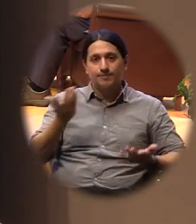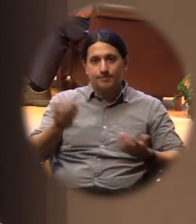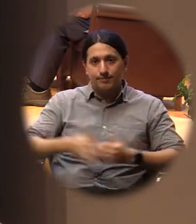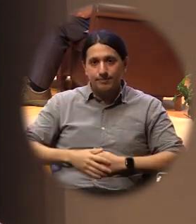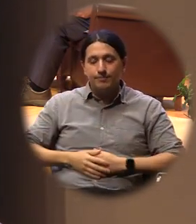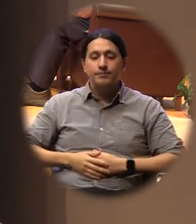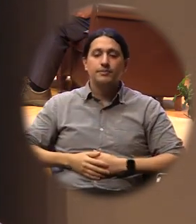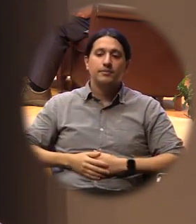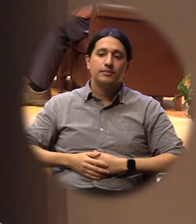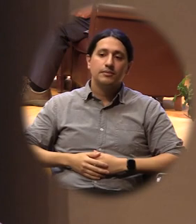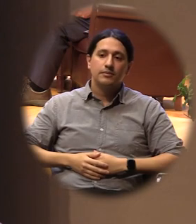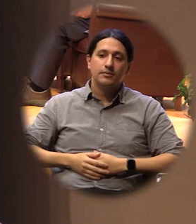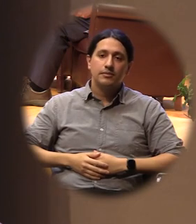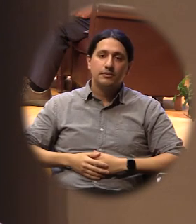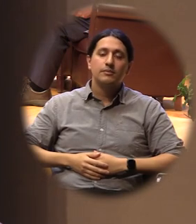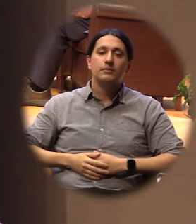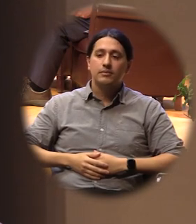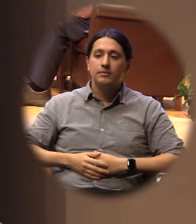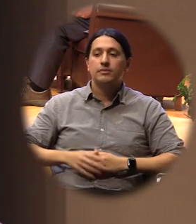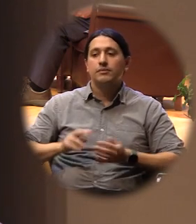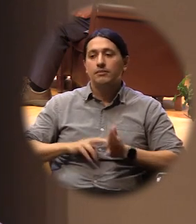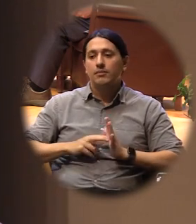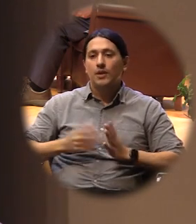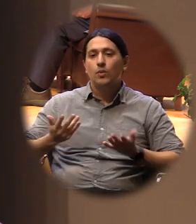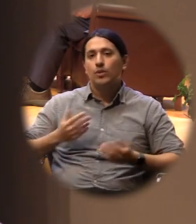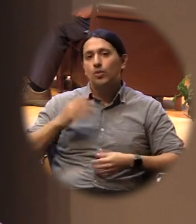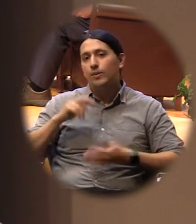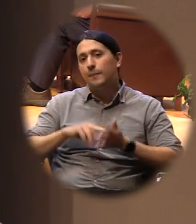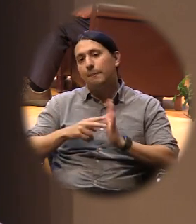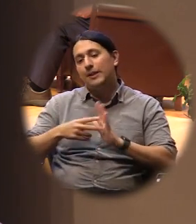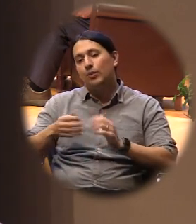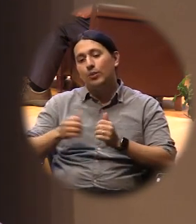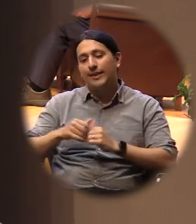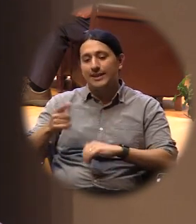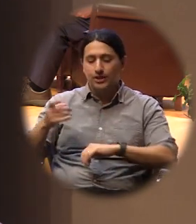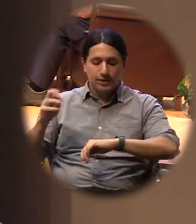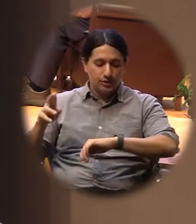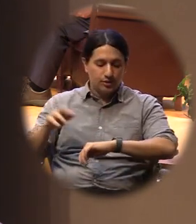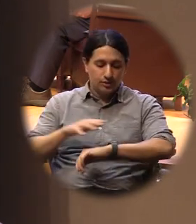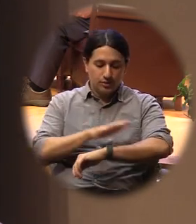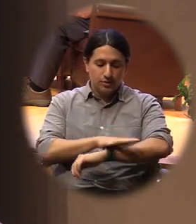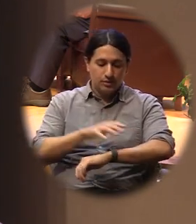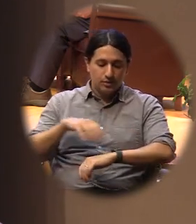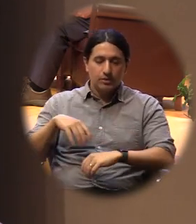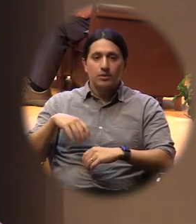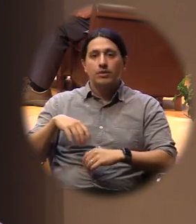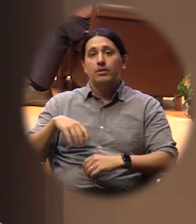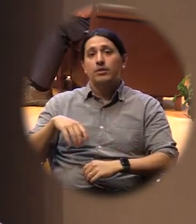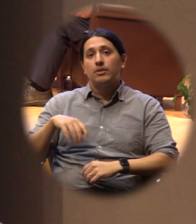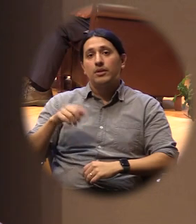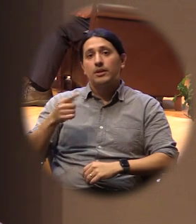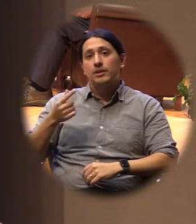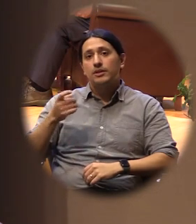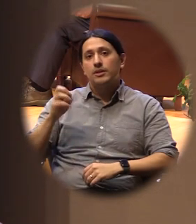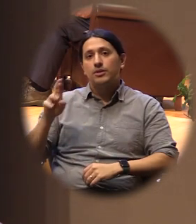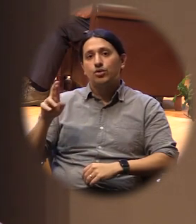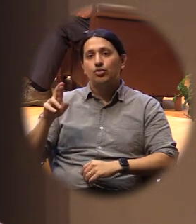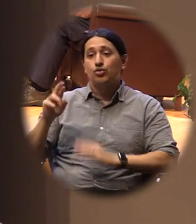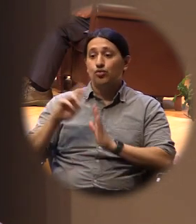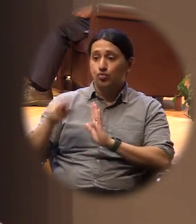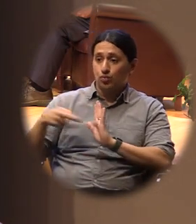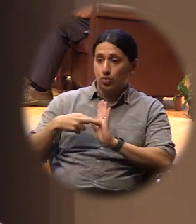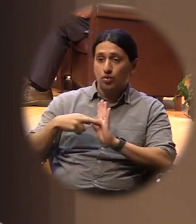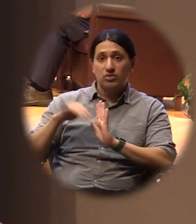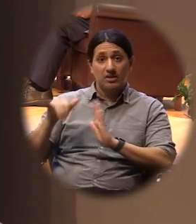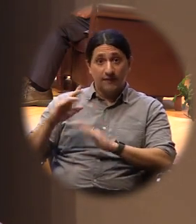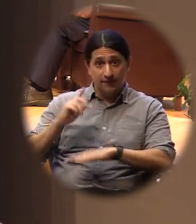then what we mean by gender is something else. Do we mean gender roles? Do we mean that those are fixed? Do